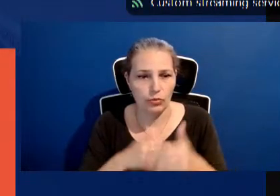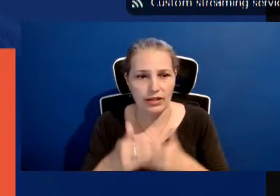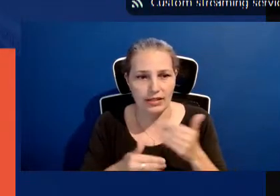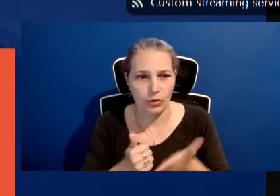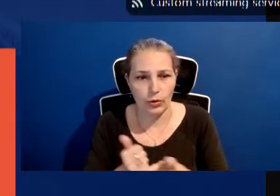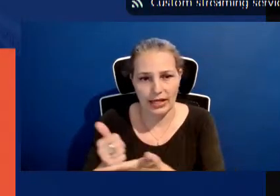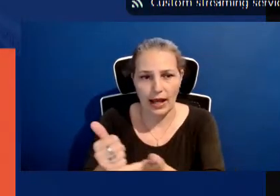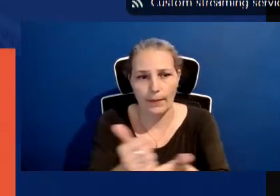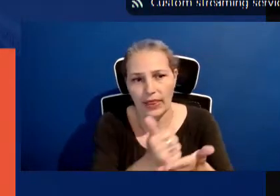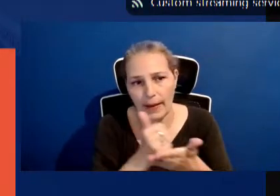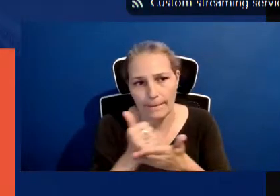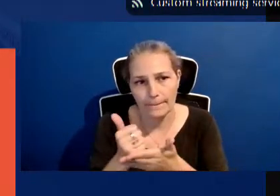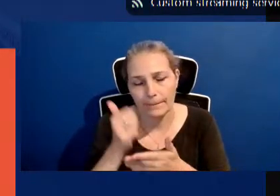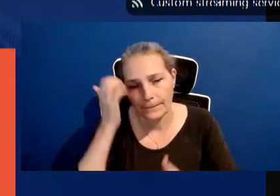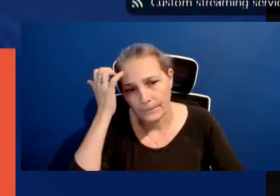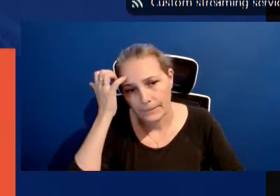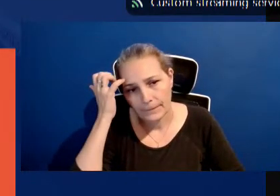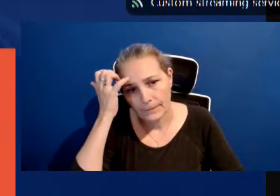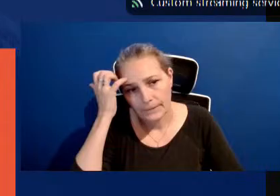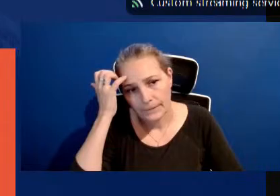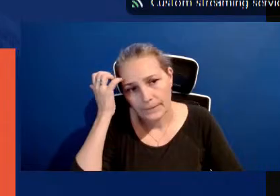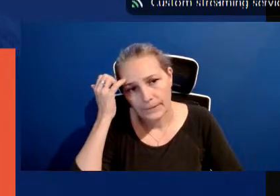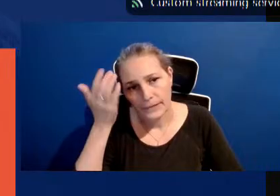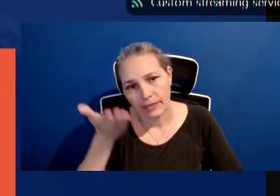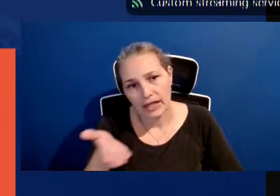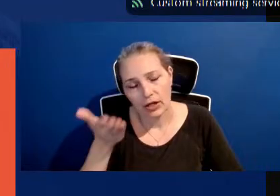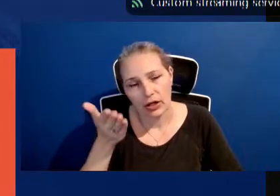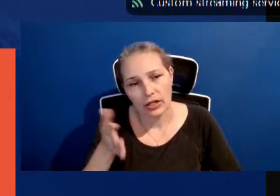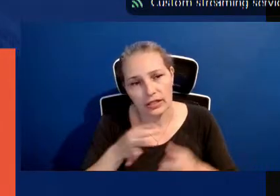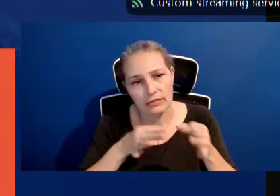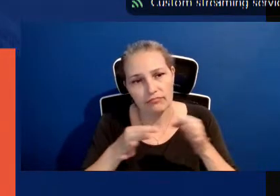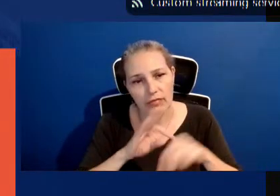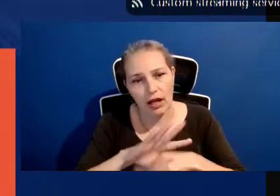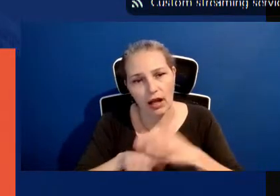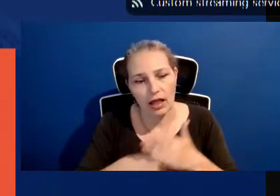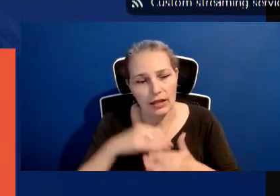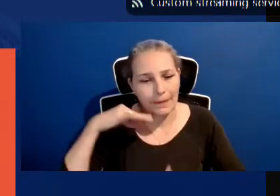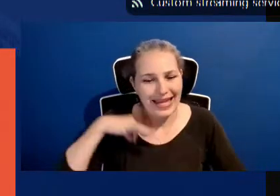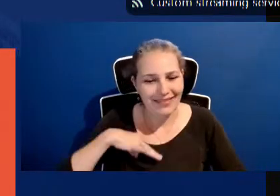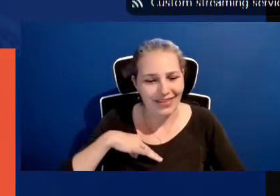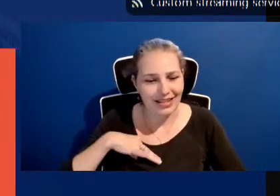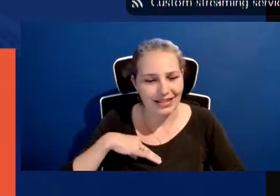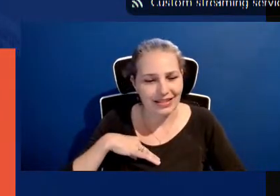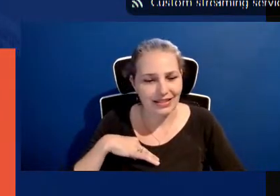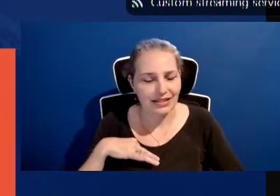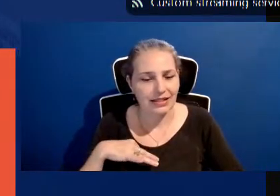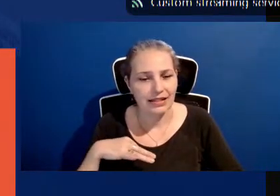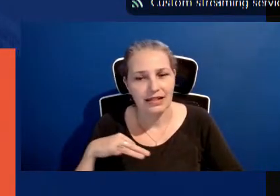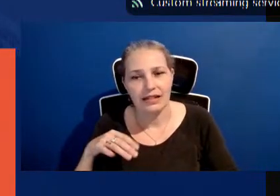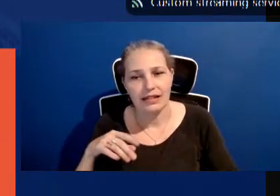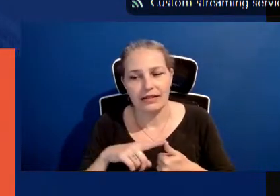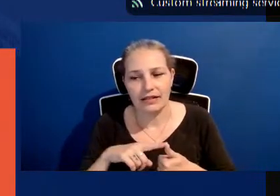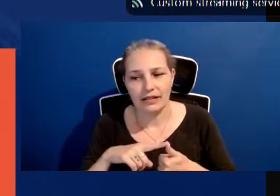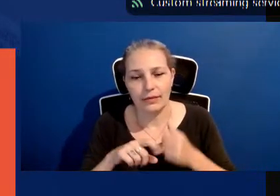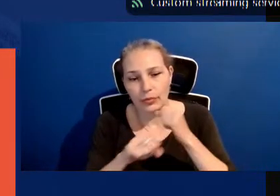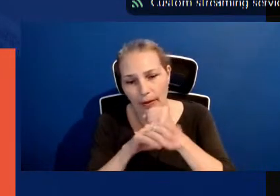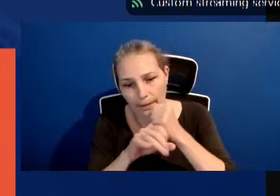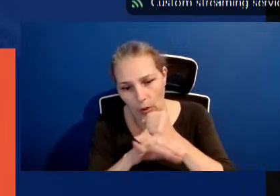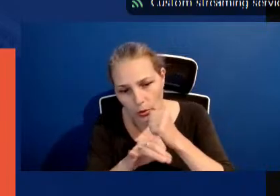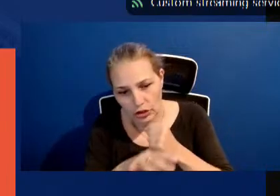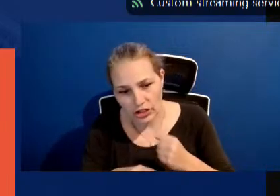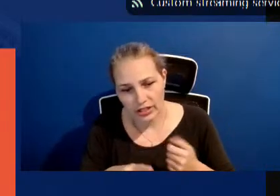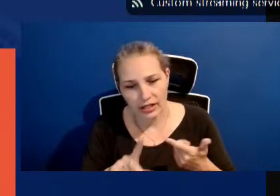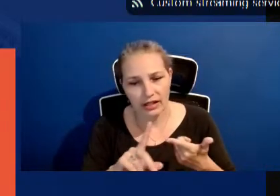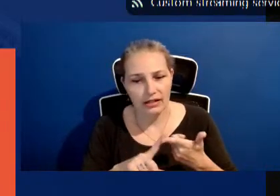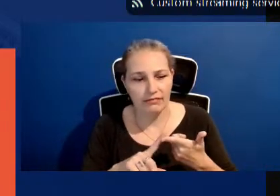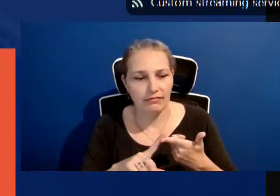And here's a overview of what the benefits are to these businesses. Again, it's promotion of these